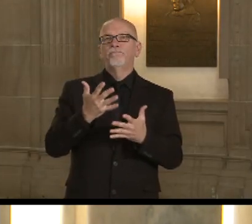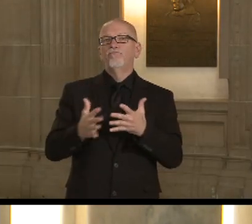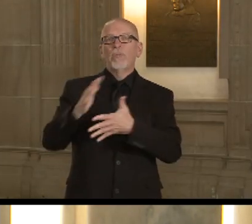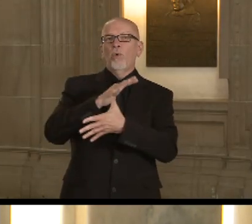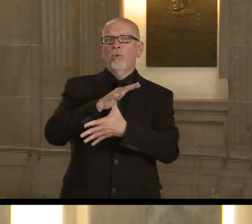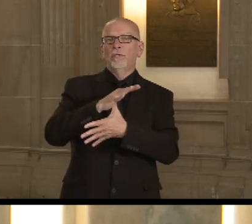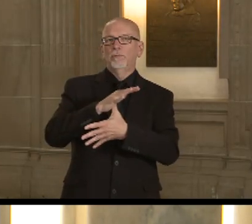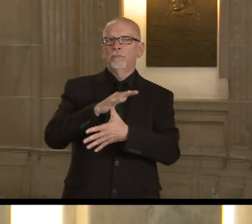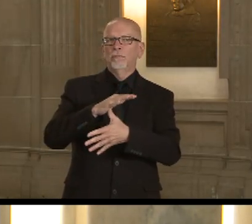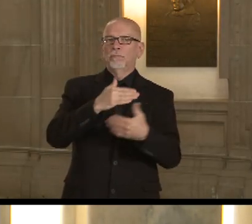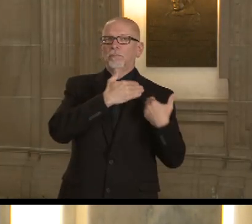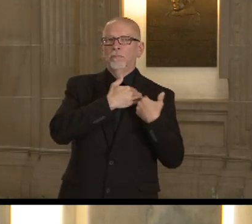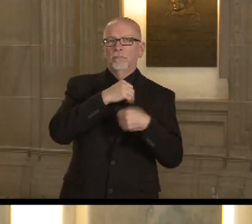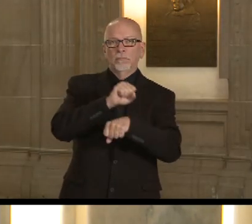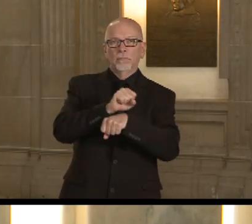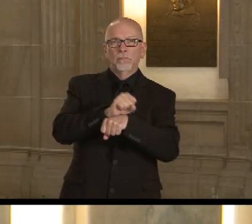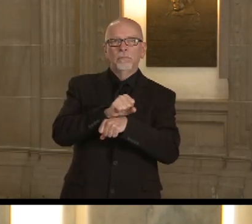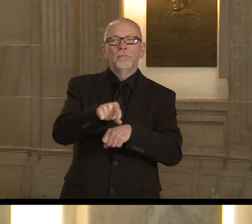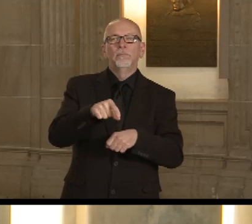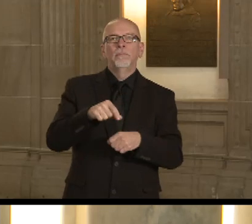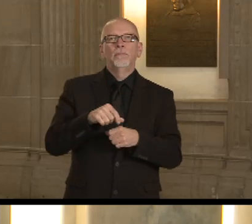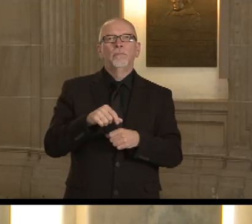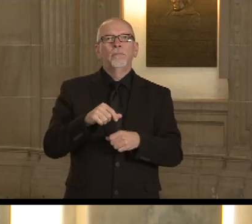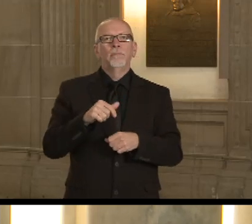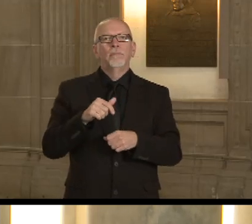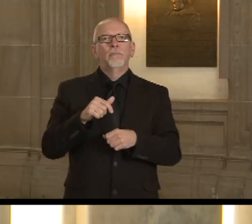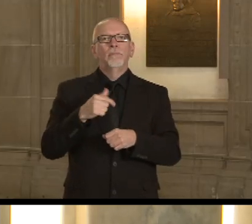priority task, is to